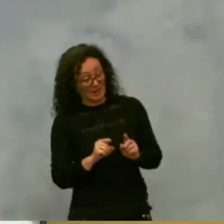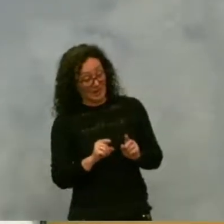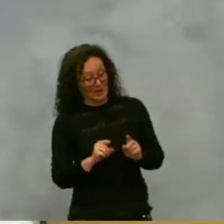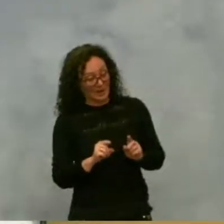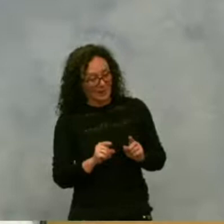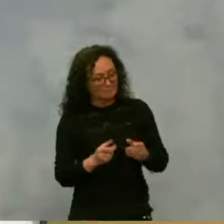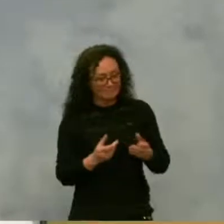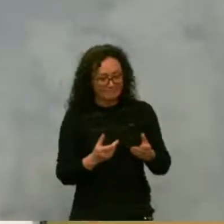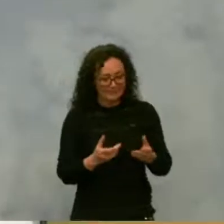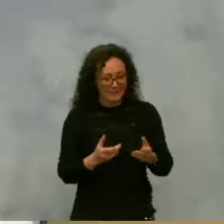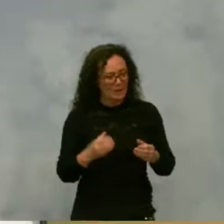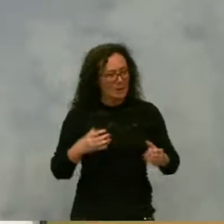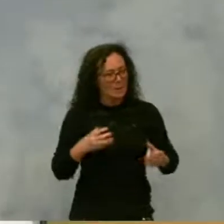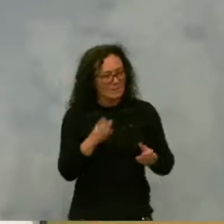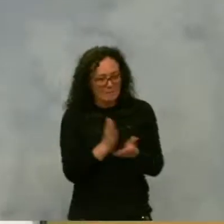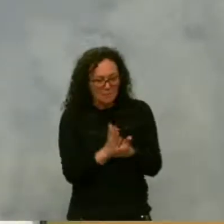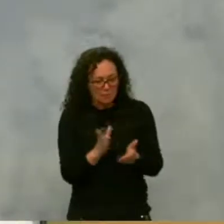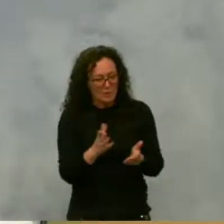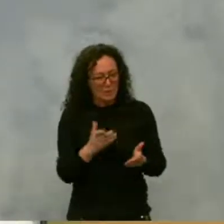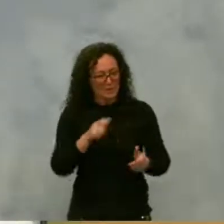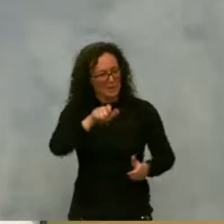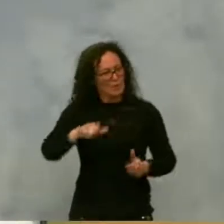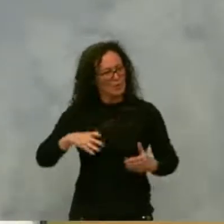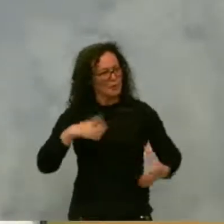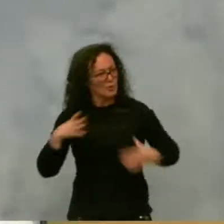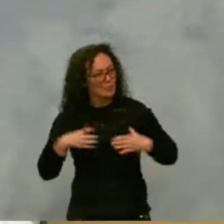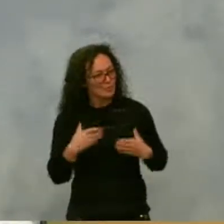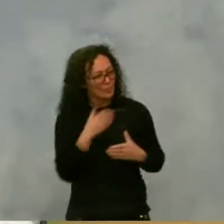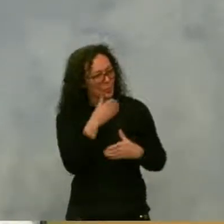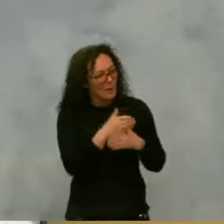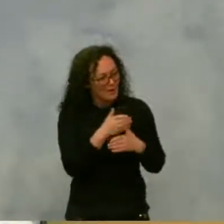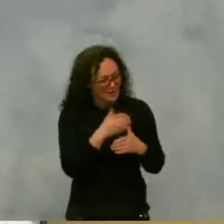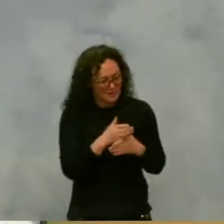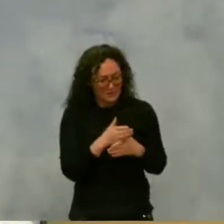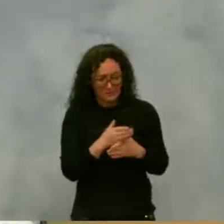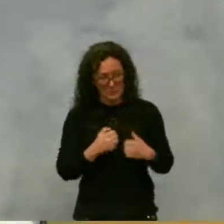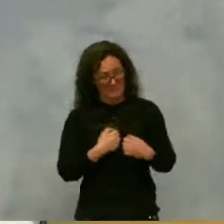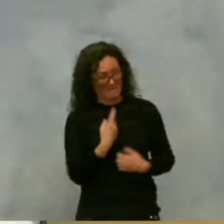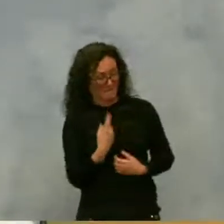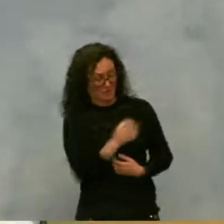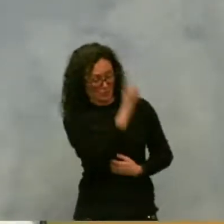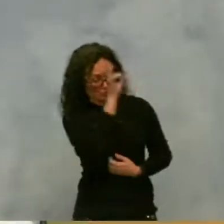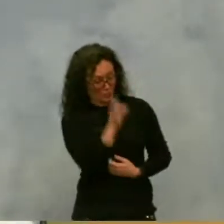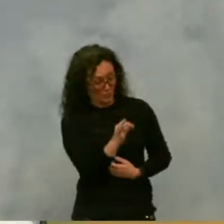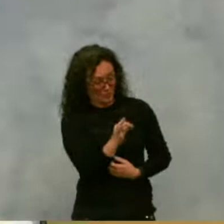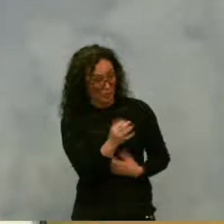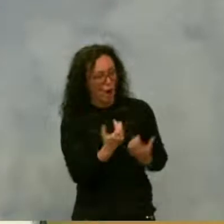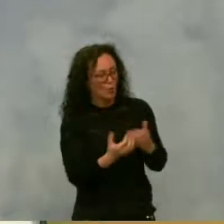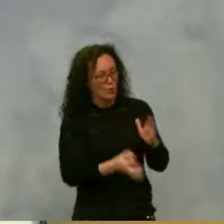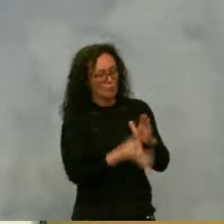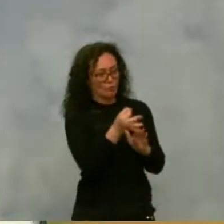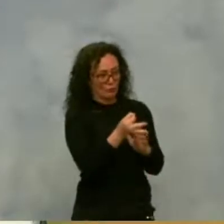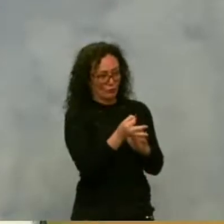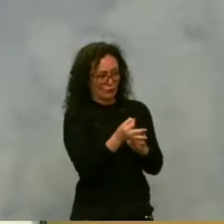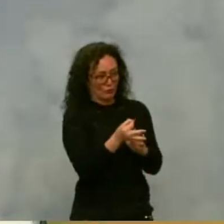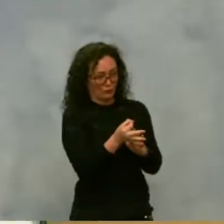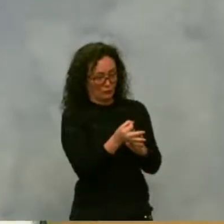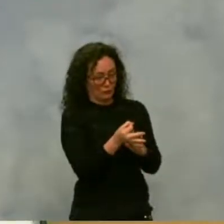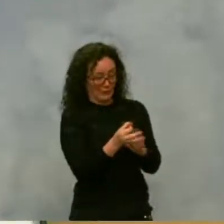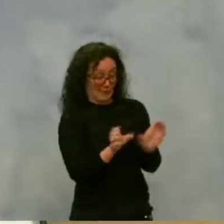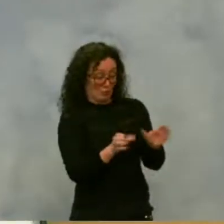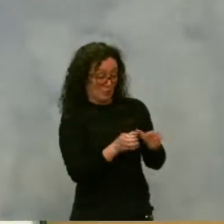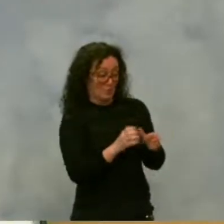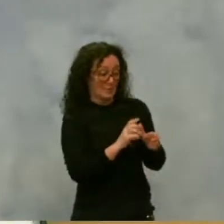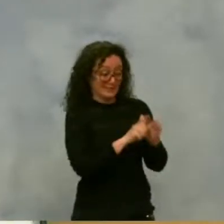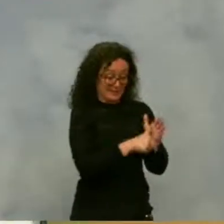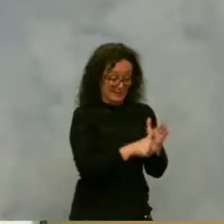people. So I just wondered so that was kind of question one. That was like how we improve BAME disabled veterans coming in, and their